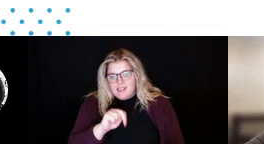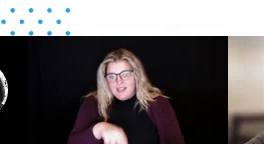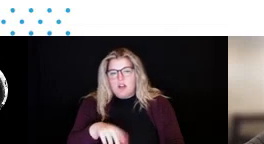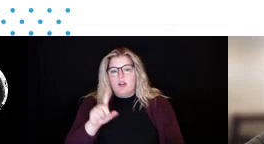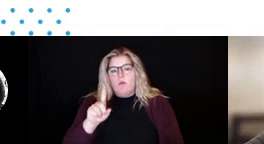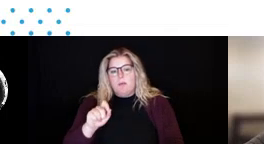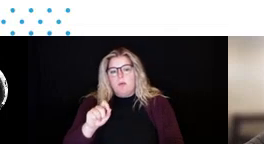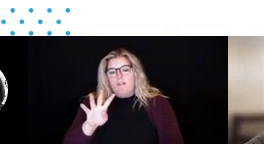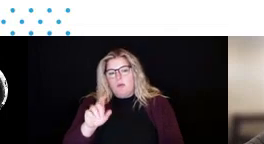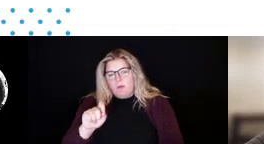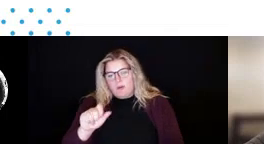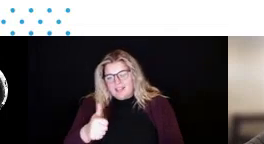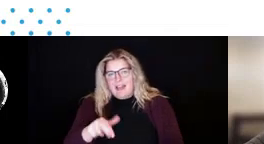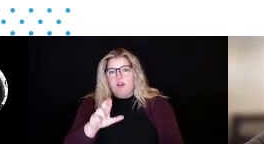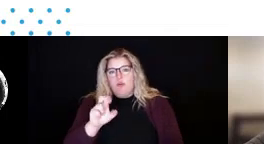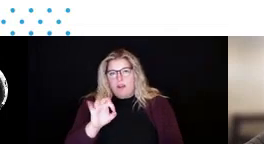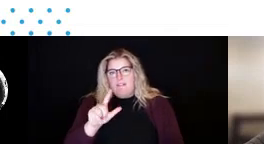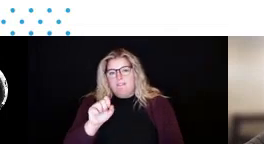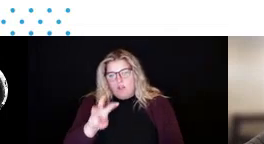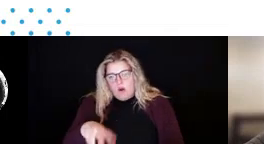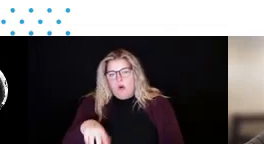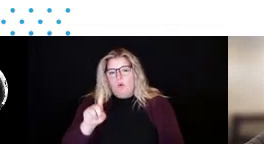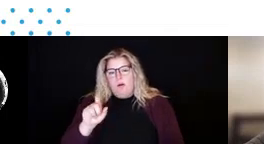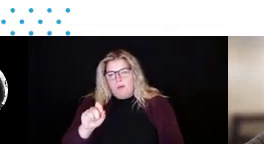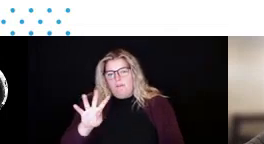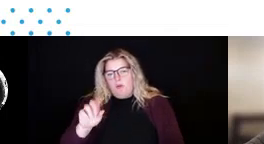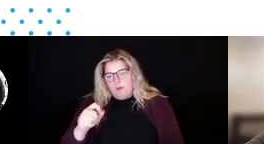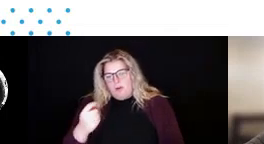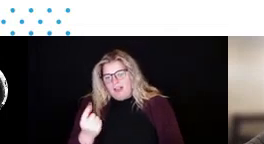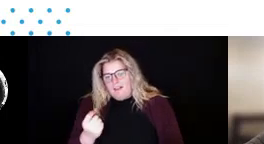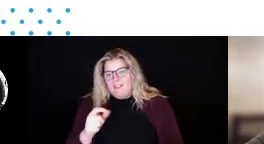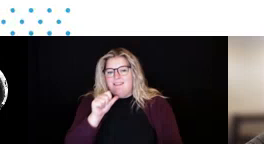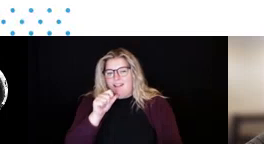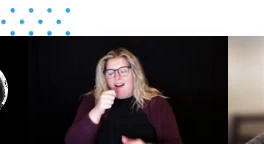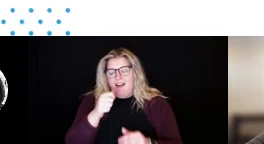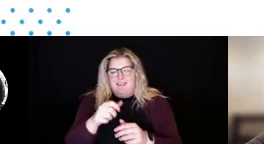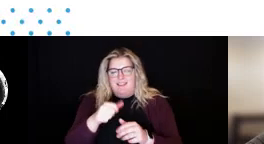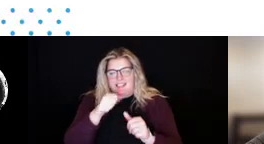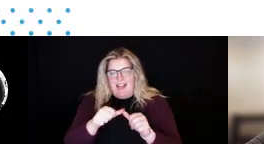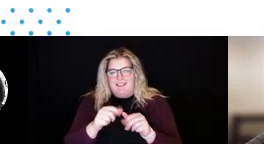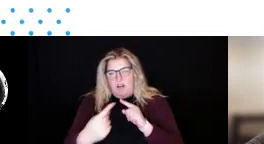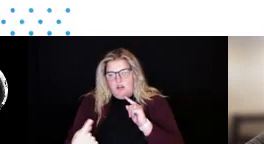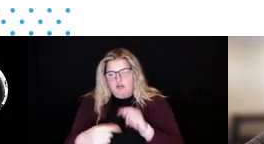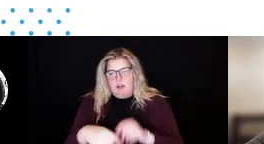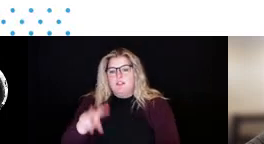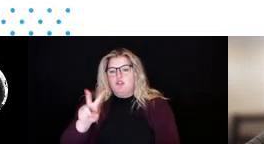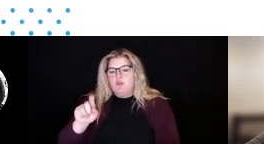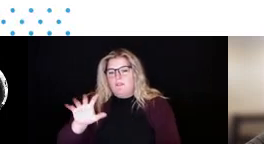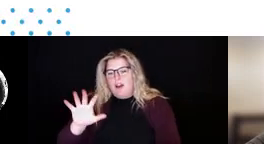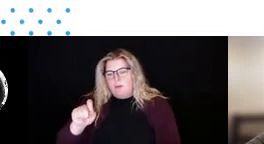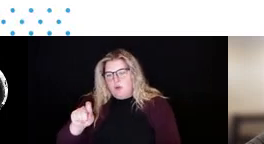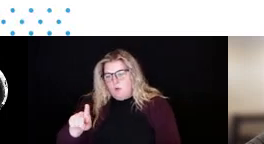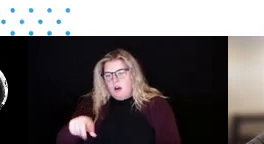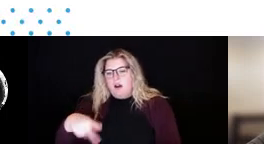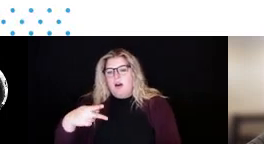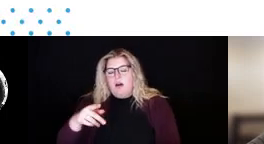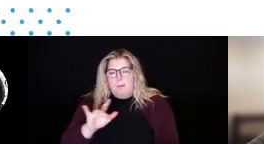1.4.10 reflow, 1.4.11 non-text contrast, 2.5.1 pointer gestures,